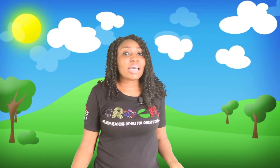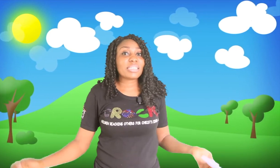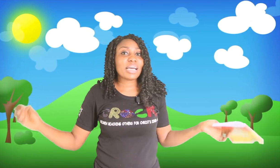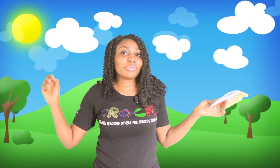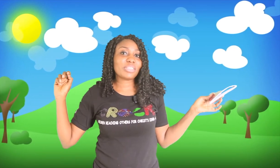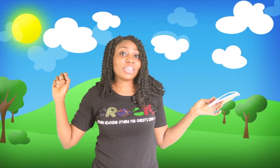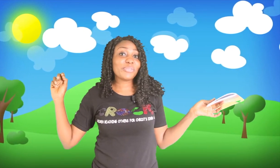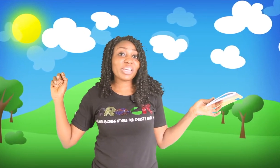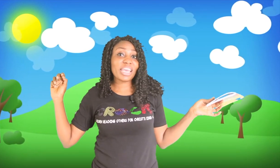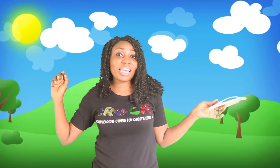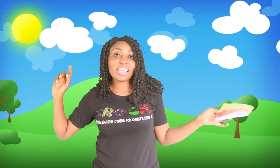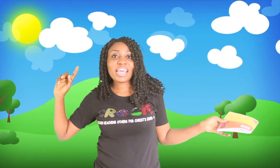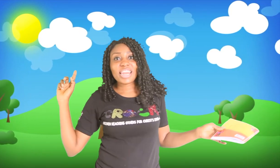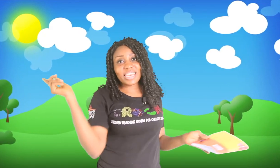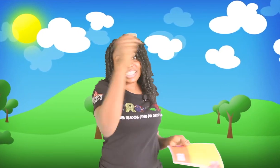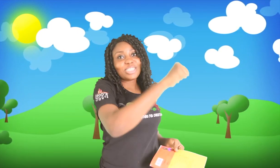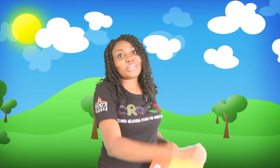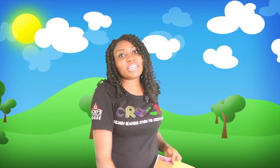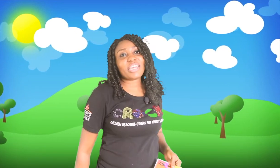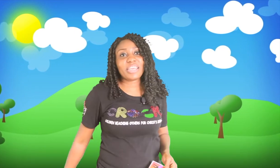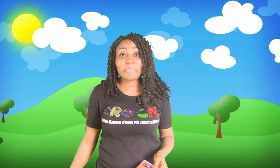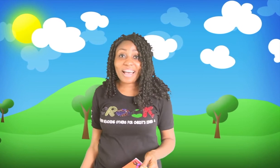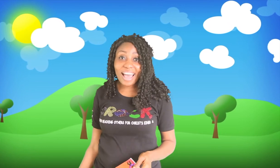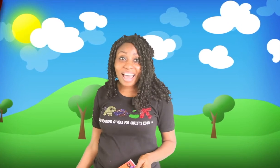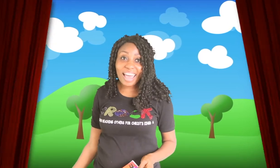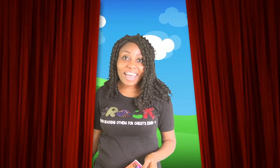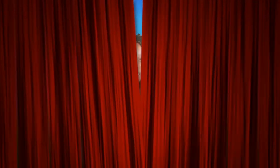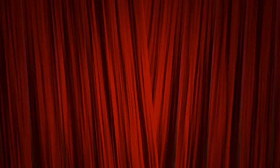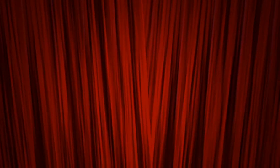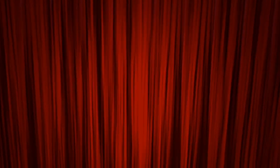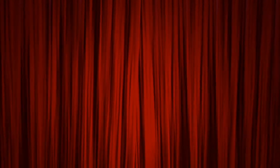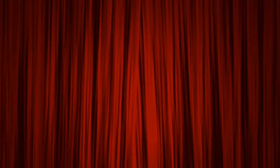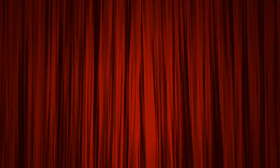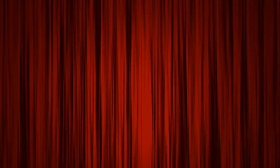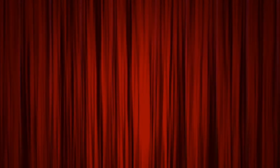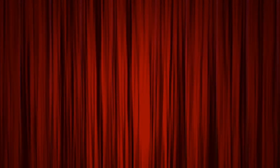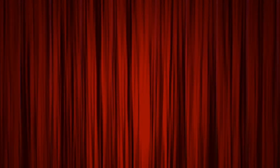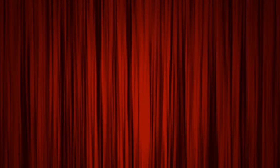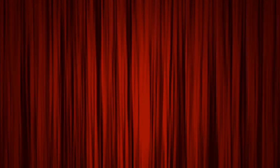and I'll see you again next Sunday. Bye.